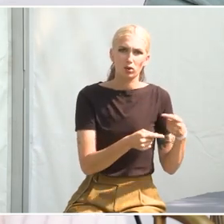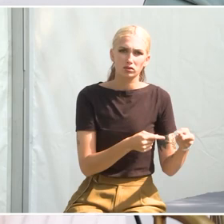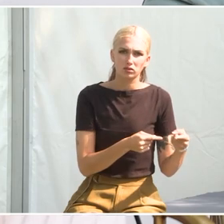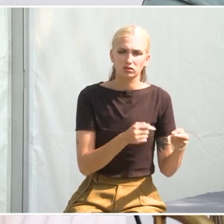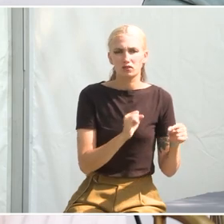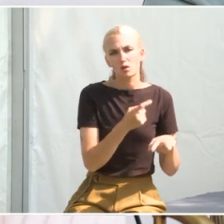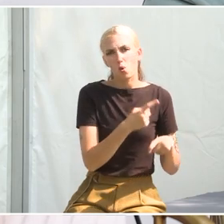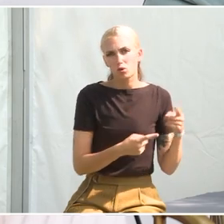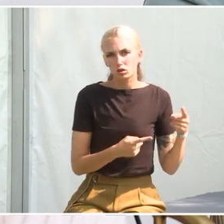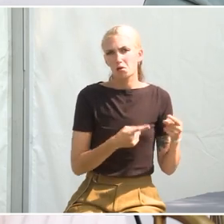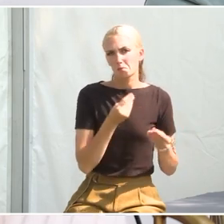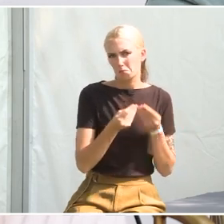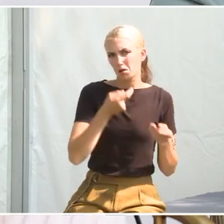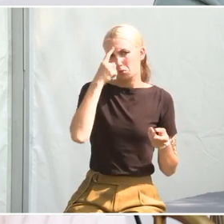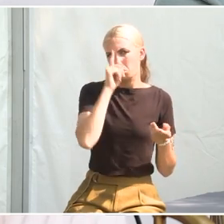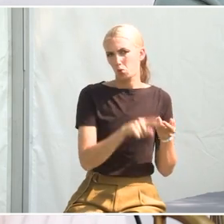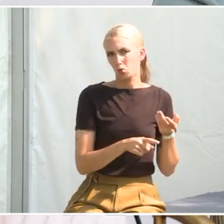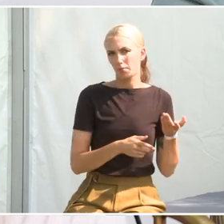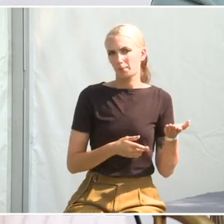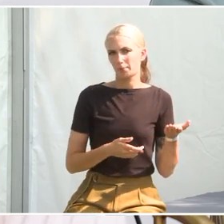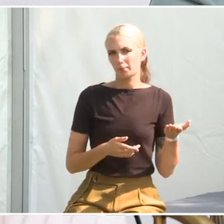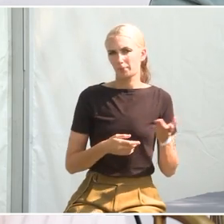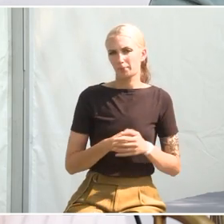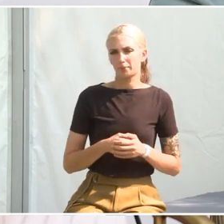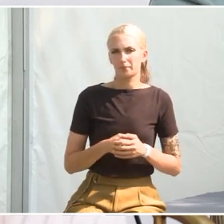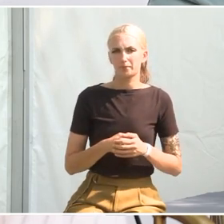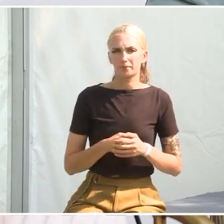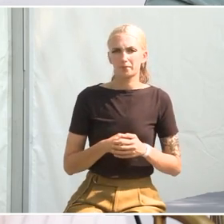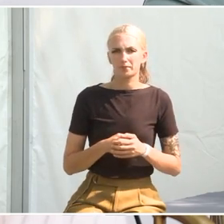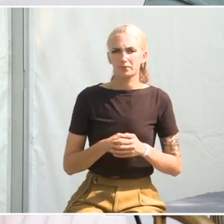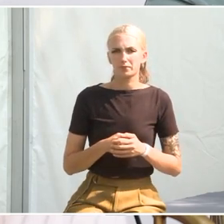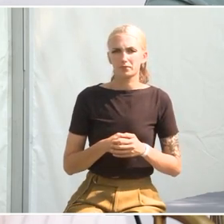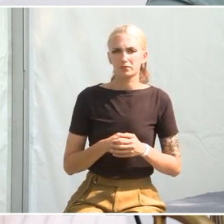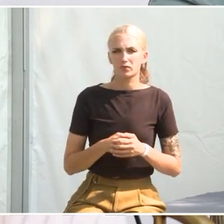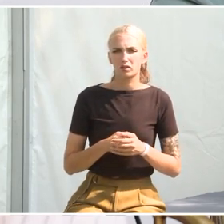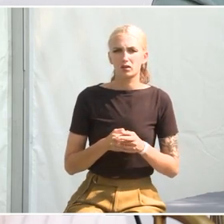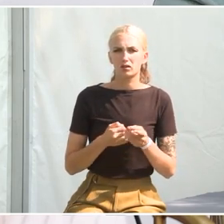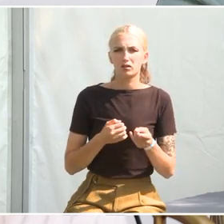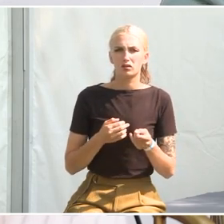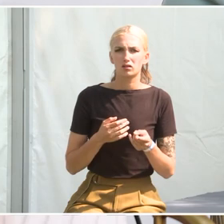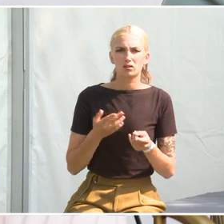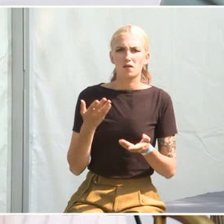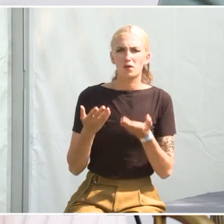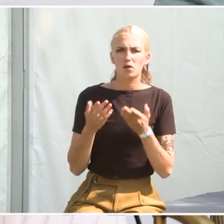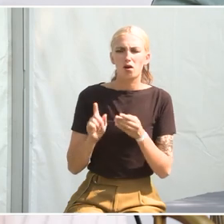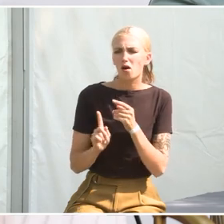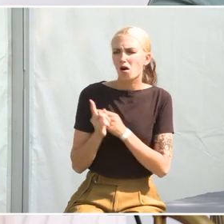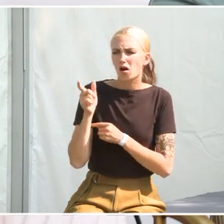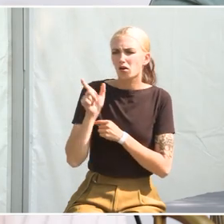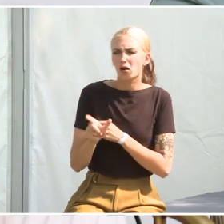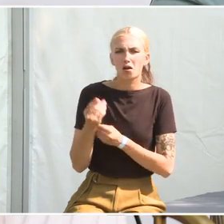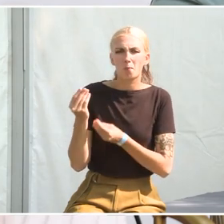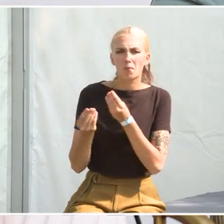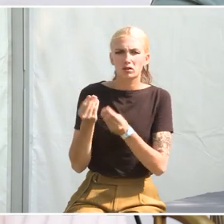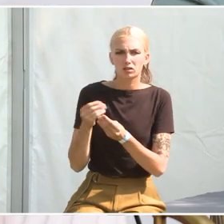generation, played a game. So I've actually, as a very amateur player, I've been to one chess tournament, and it was so exciting because